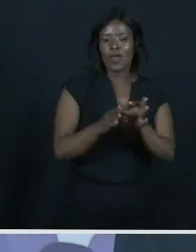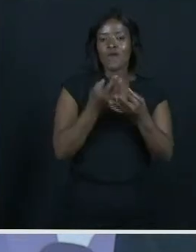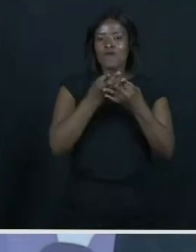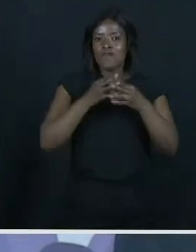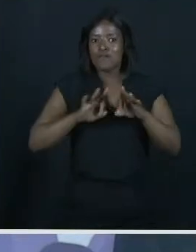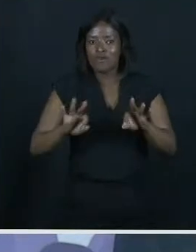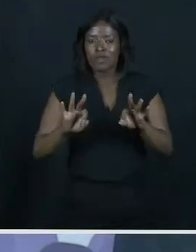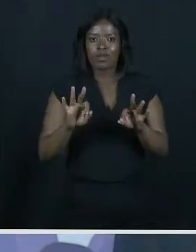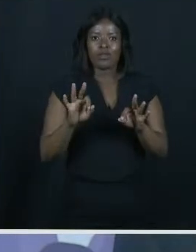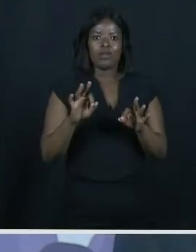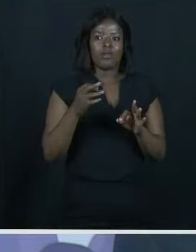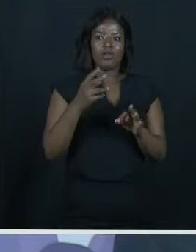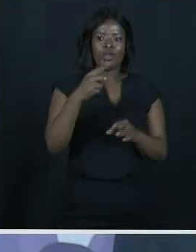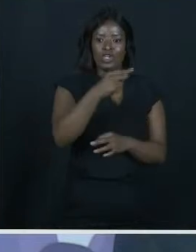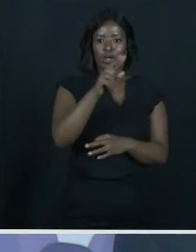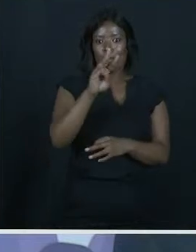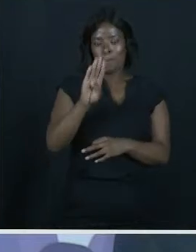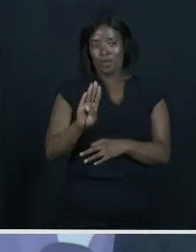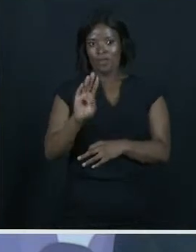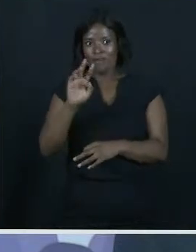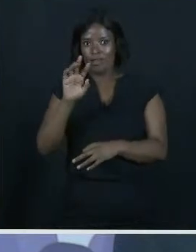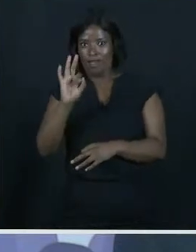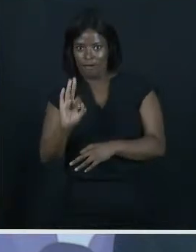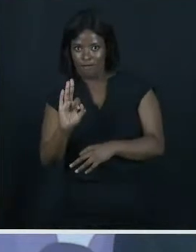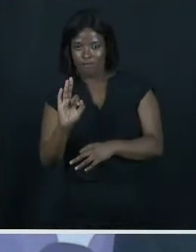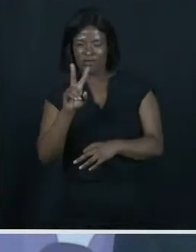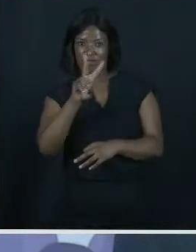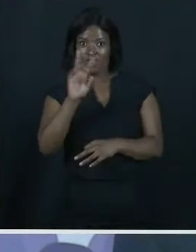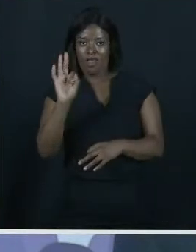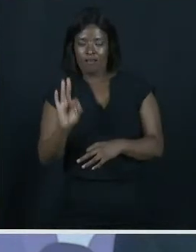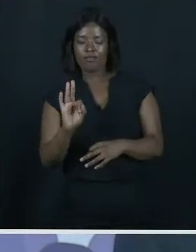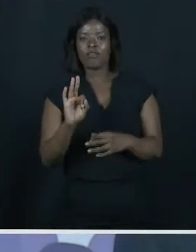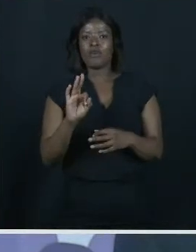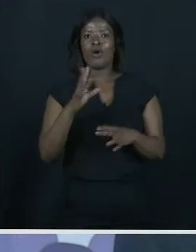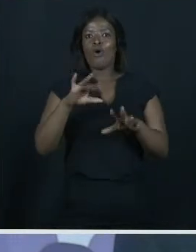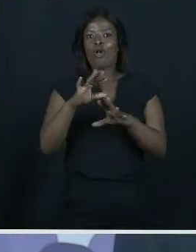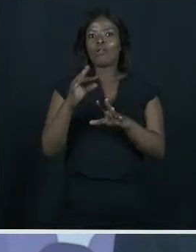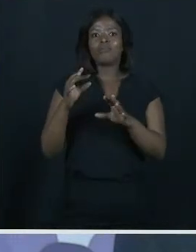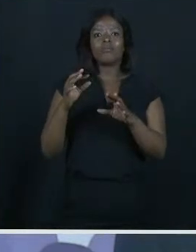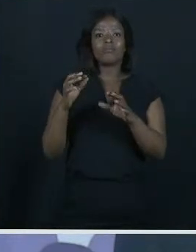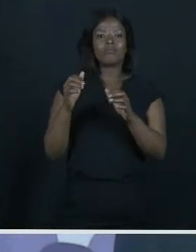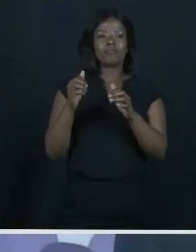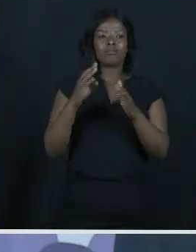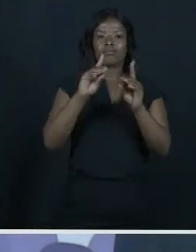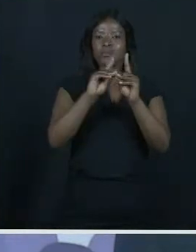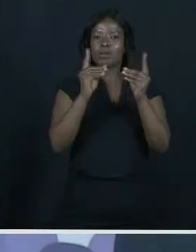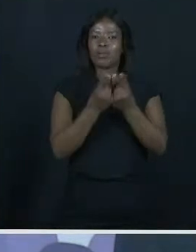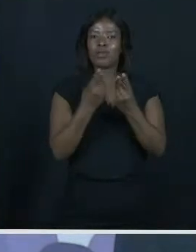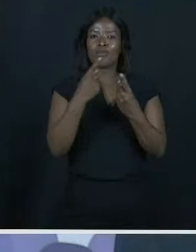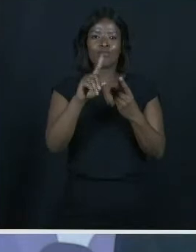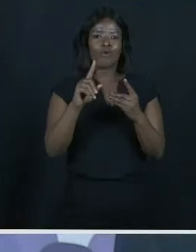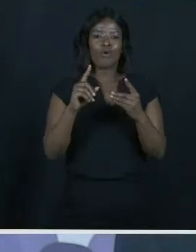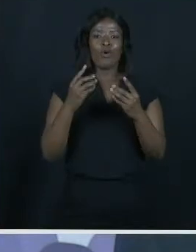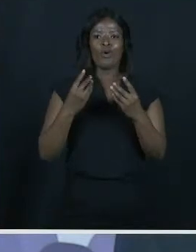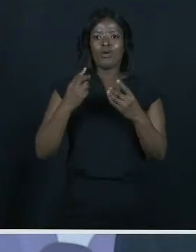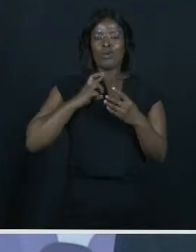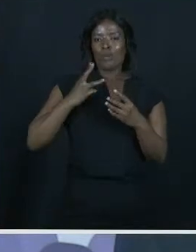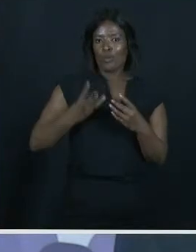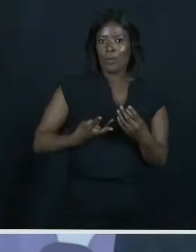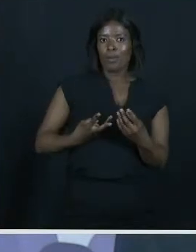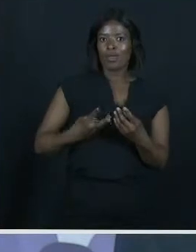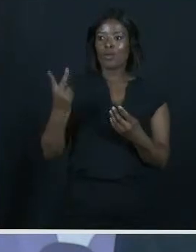or the first GBF prevalence survey, and directly to the Department of Women, Youth and Persons with